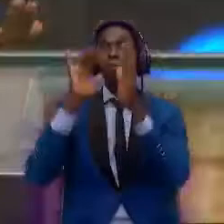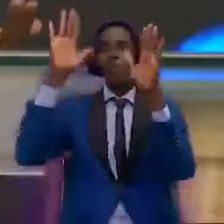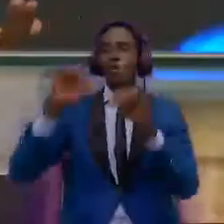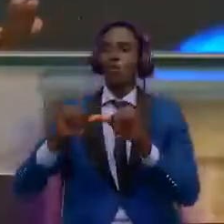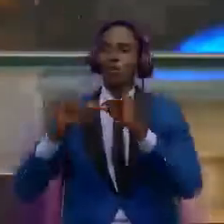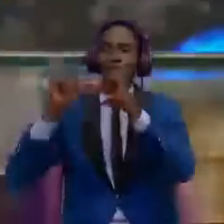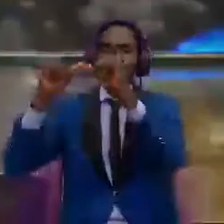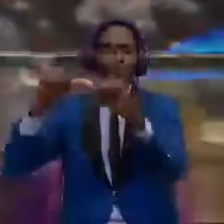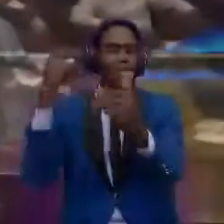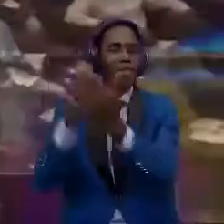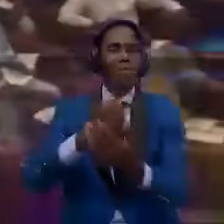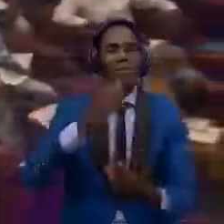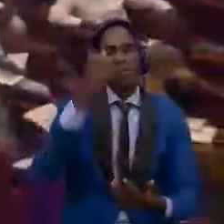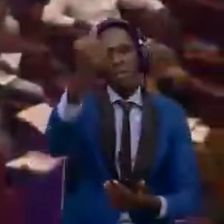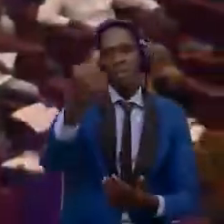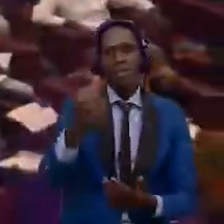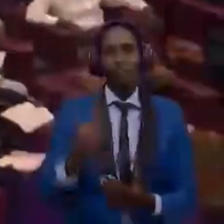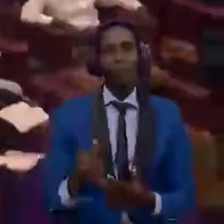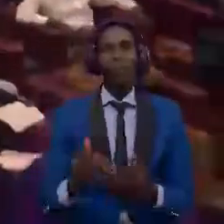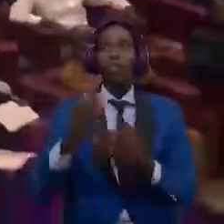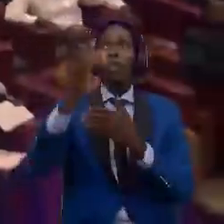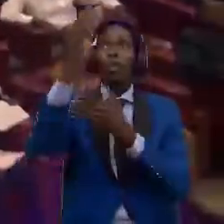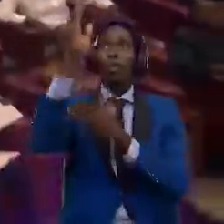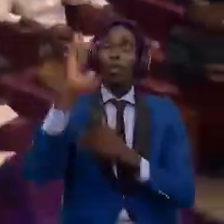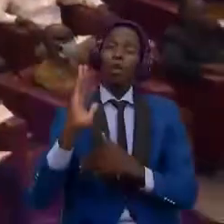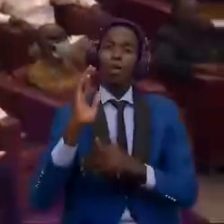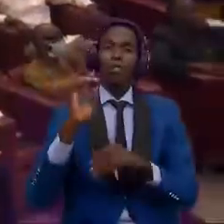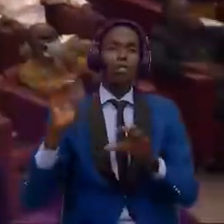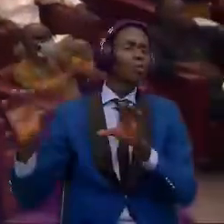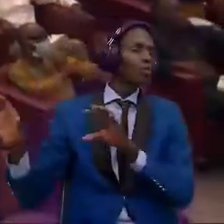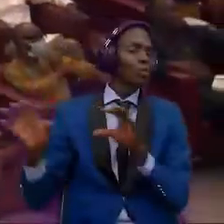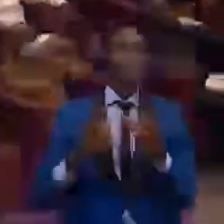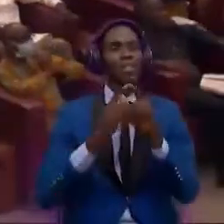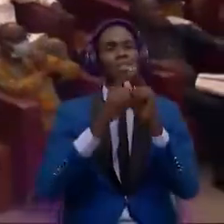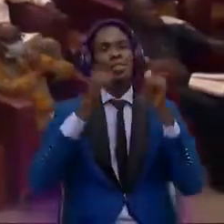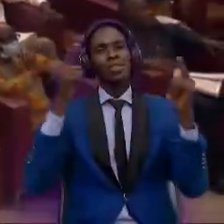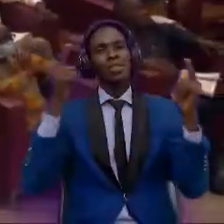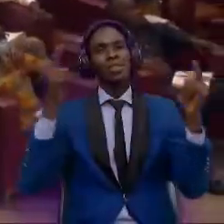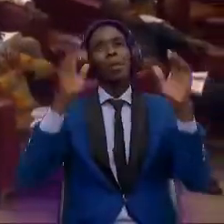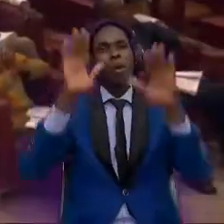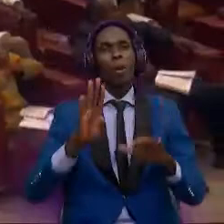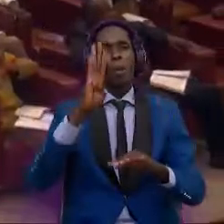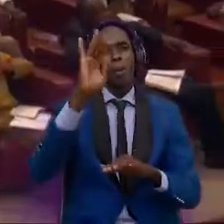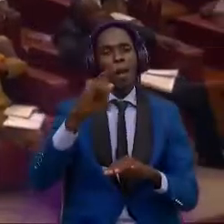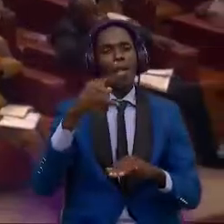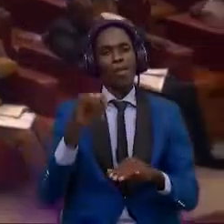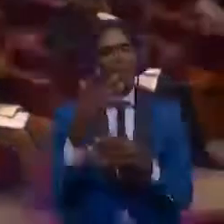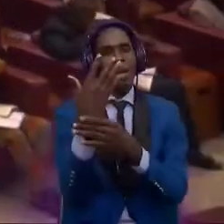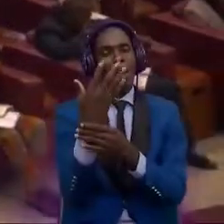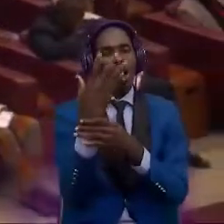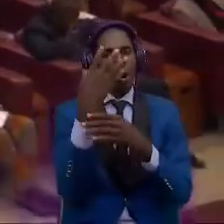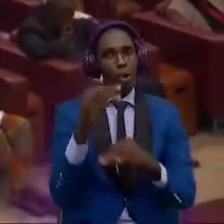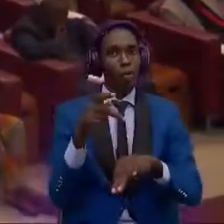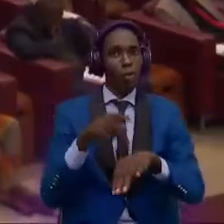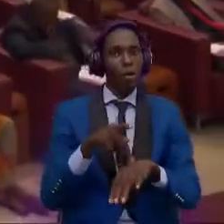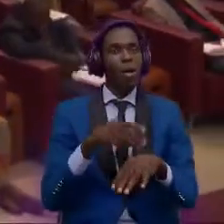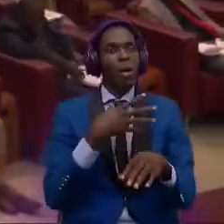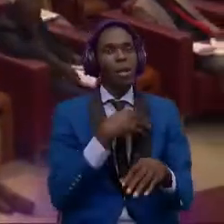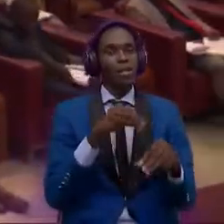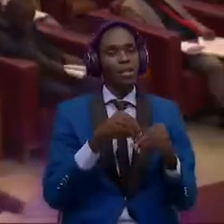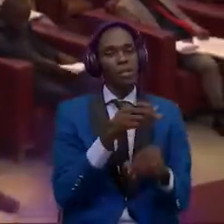amen. And God wrought special miracles by the hands of Paul. And then in